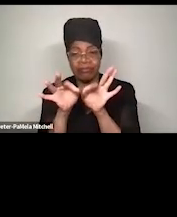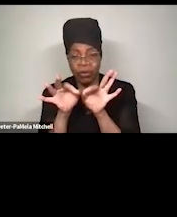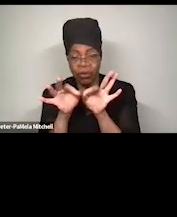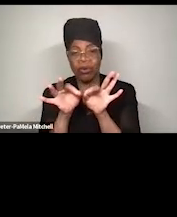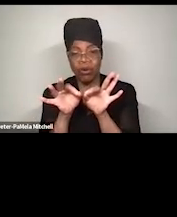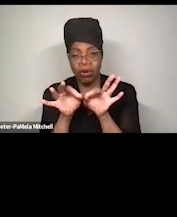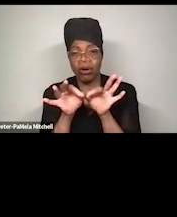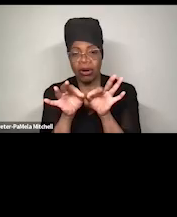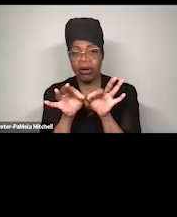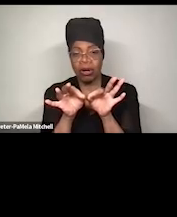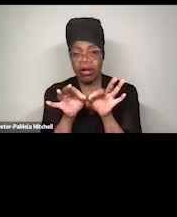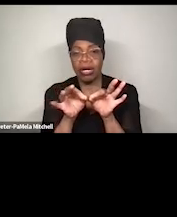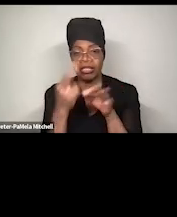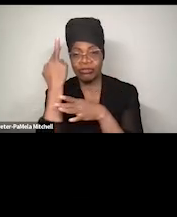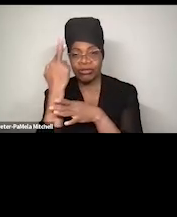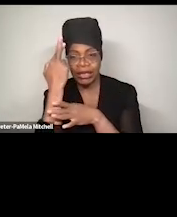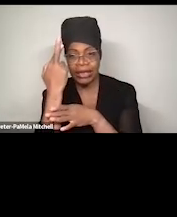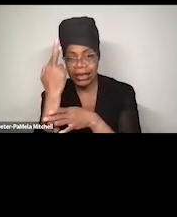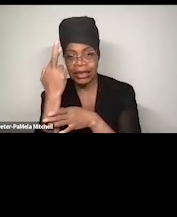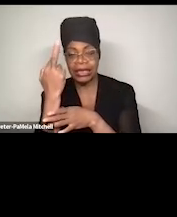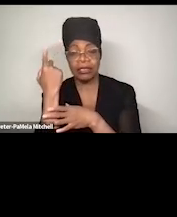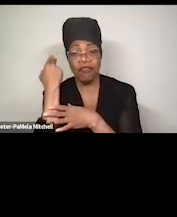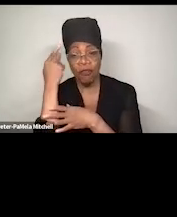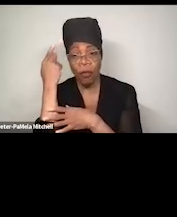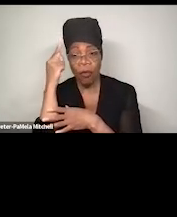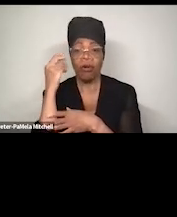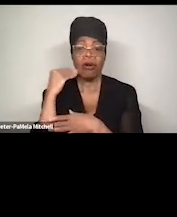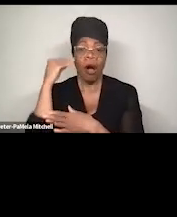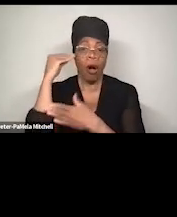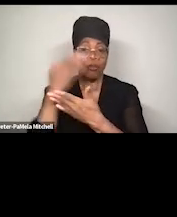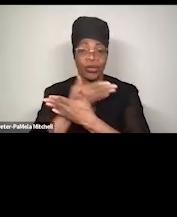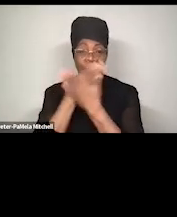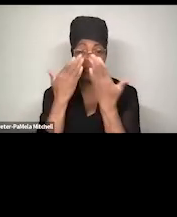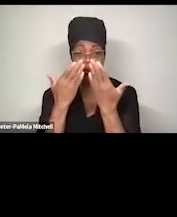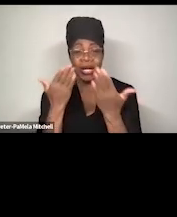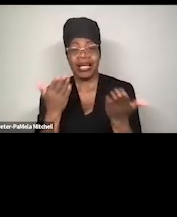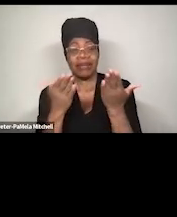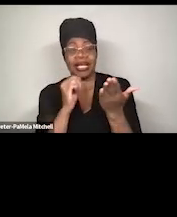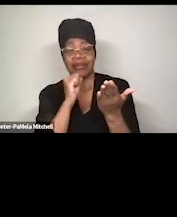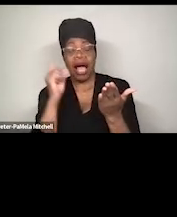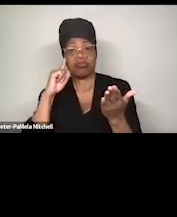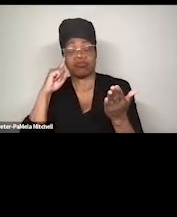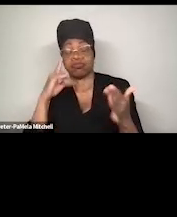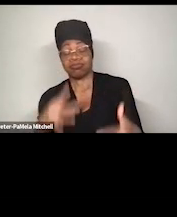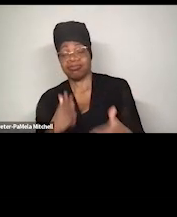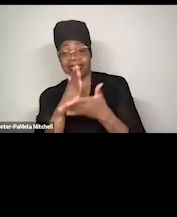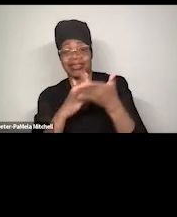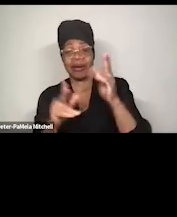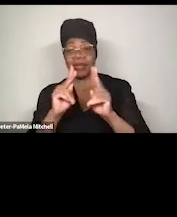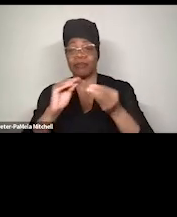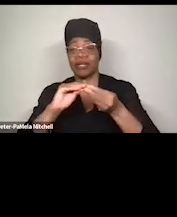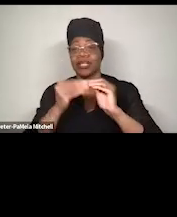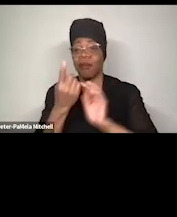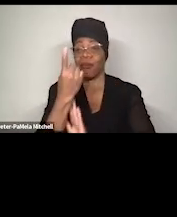key drivers that account for homelessness? Well, this is probably not a surprise to folks, but the #1